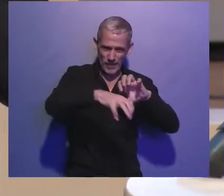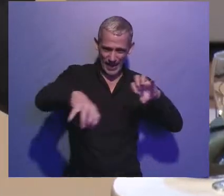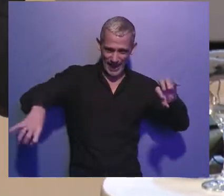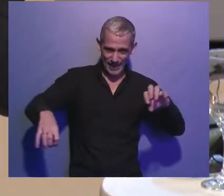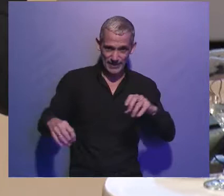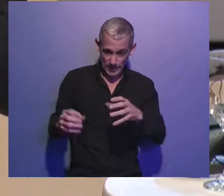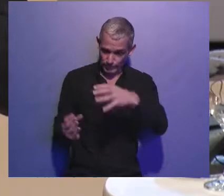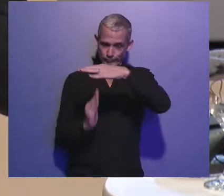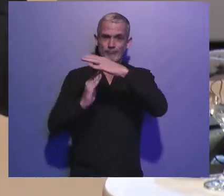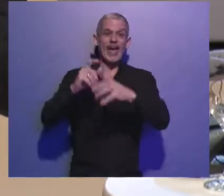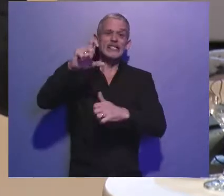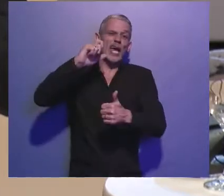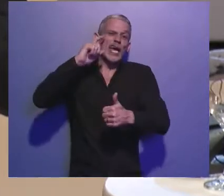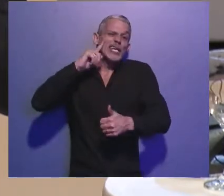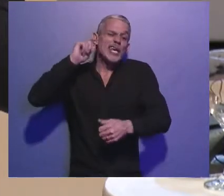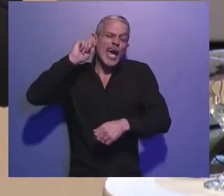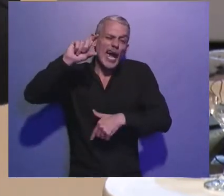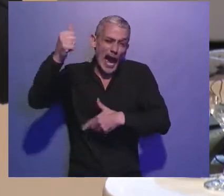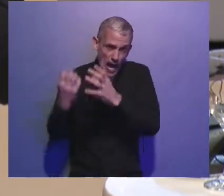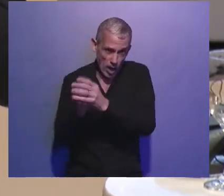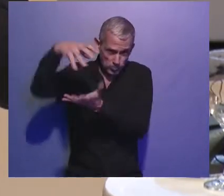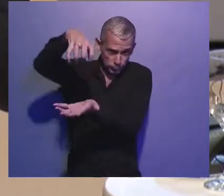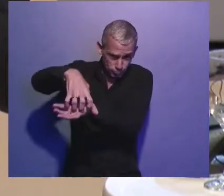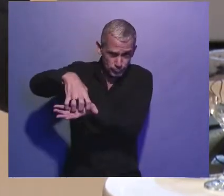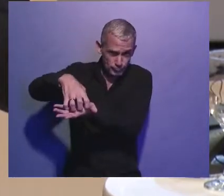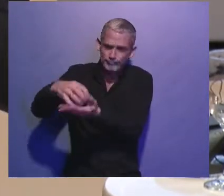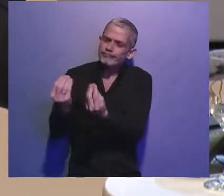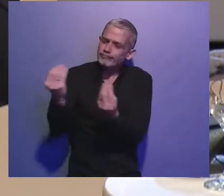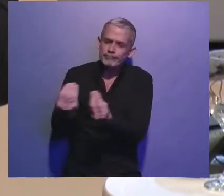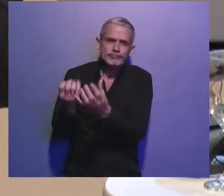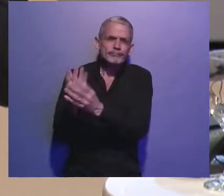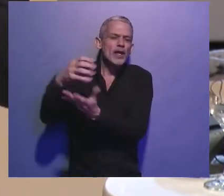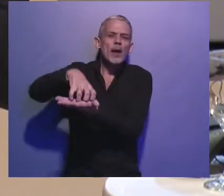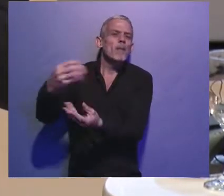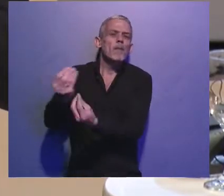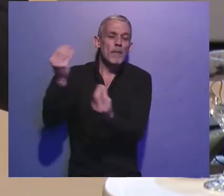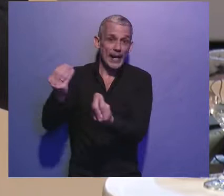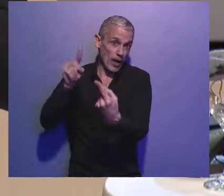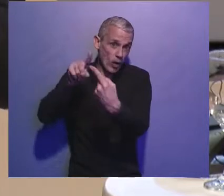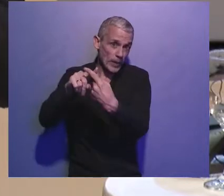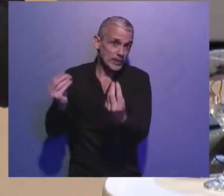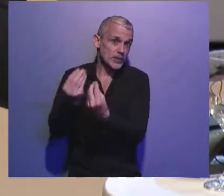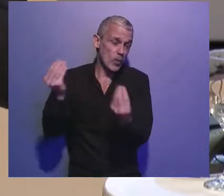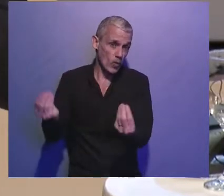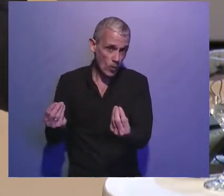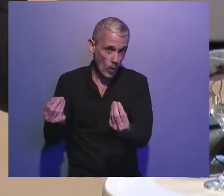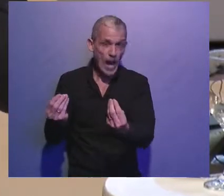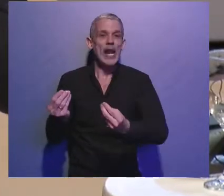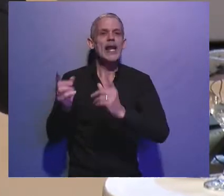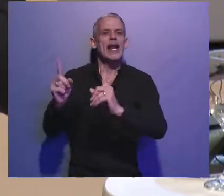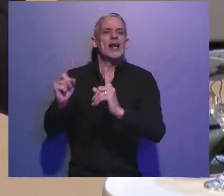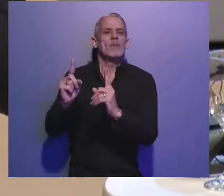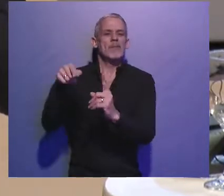same decree that institutionalized the work of São Paulo Aberta. This committee is composed by 13